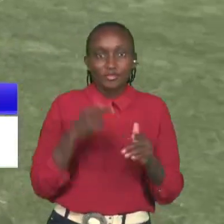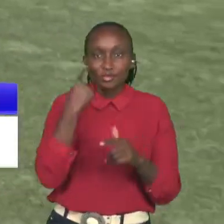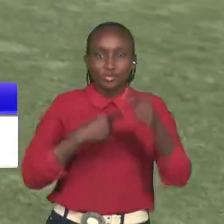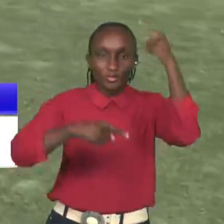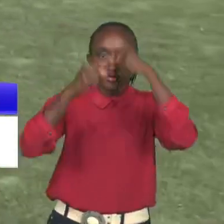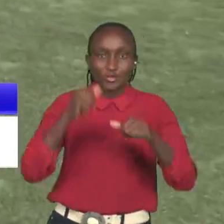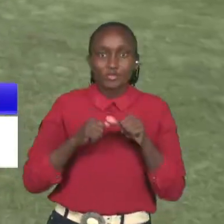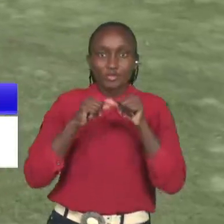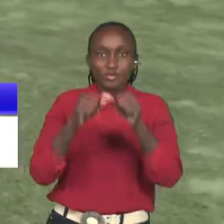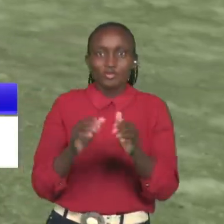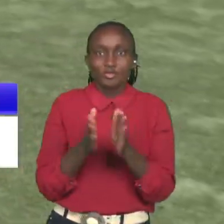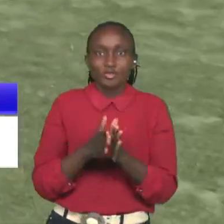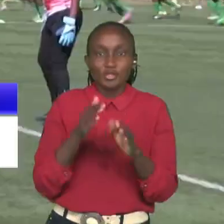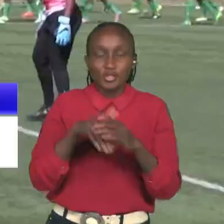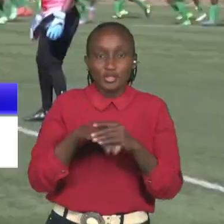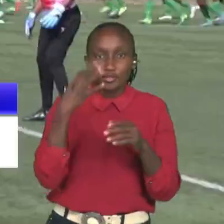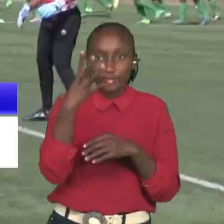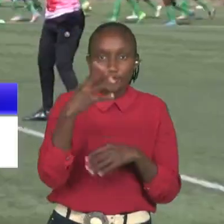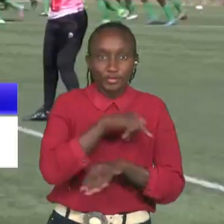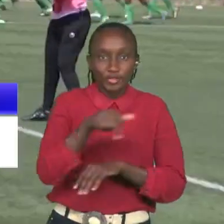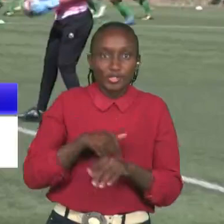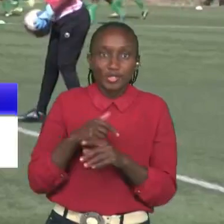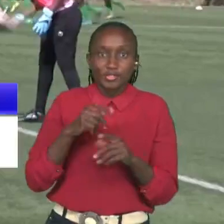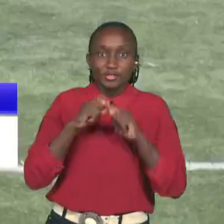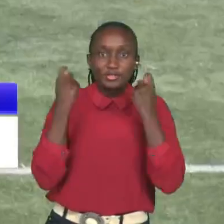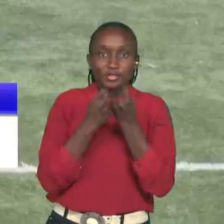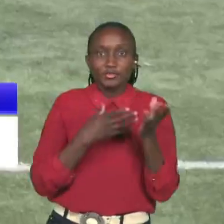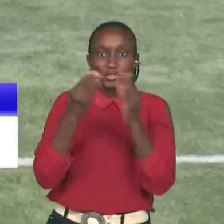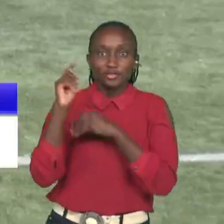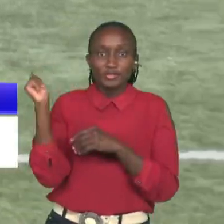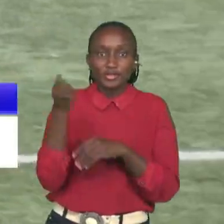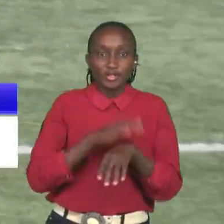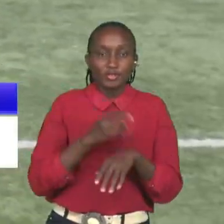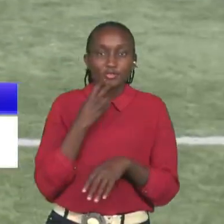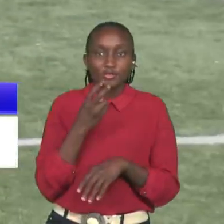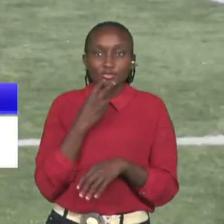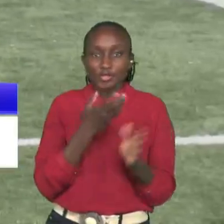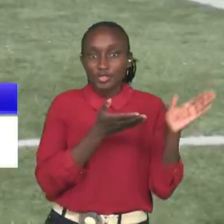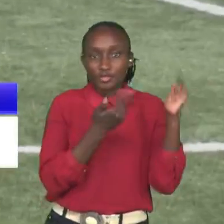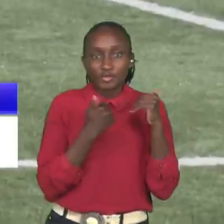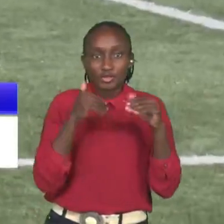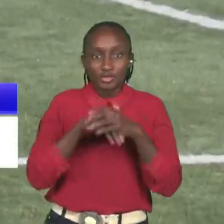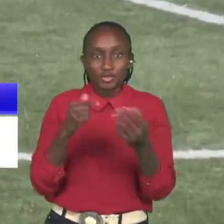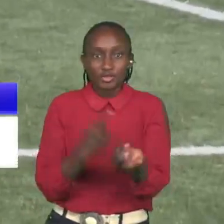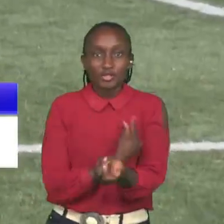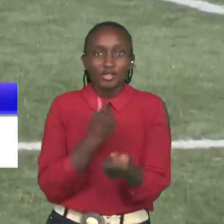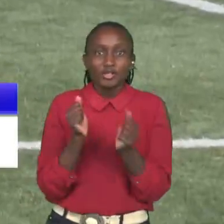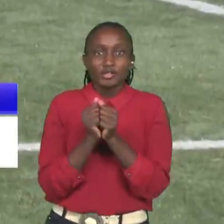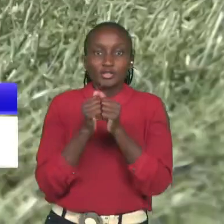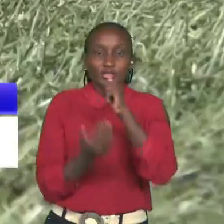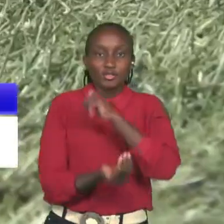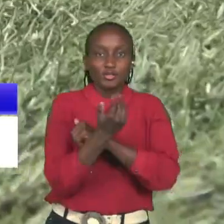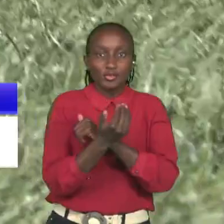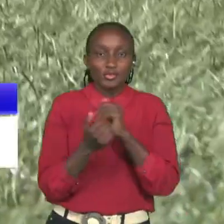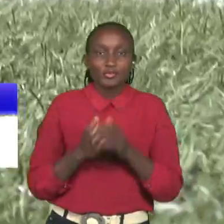will proceed to the fourth qualification round. The team departs Kenya on Tuesday at 8:10 a.m. and is expected in Ghana at 10:30 a.m.